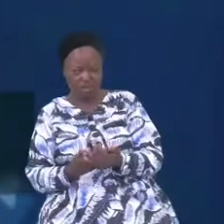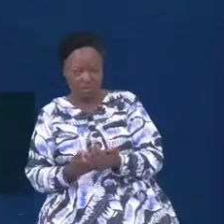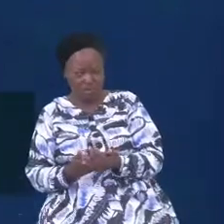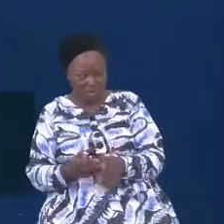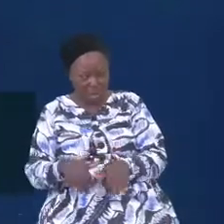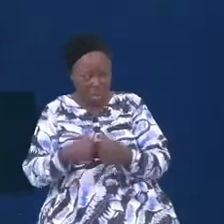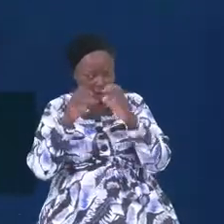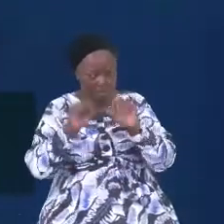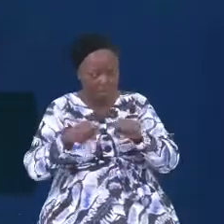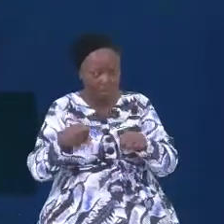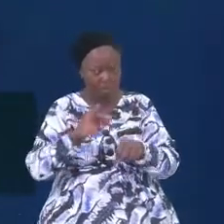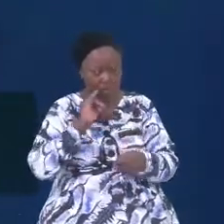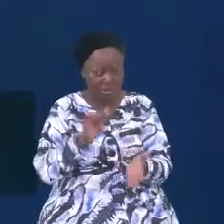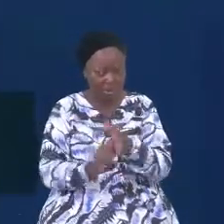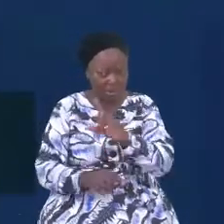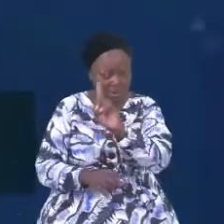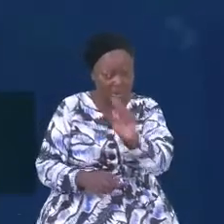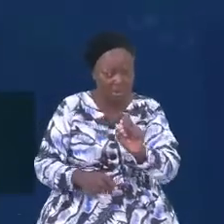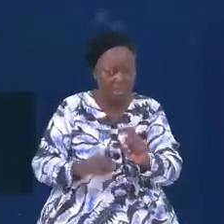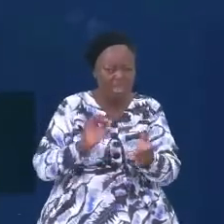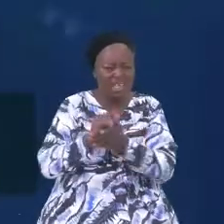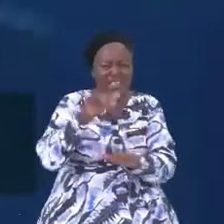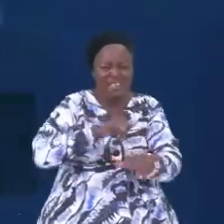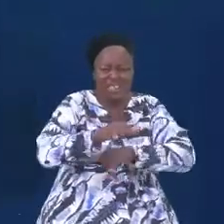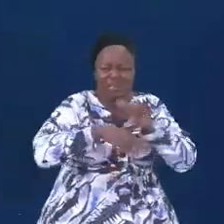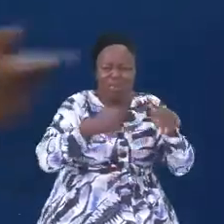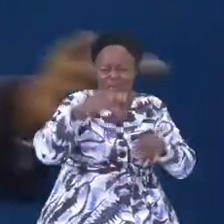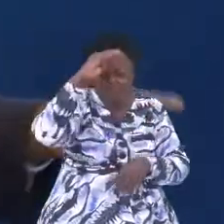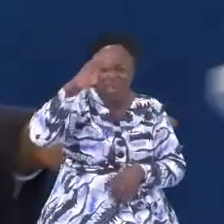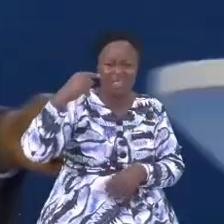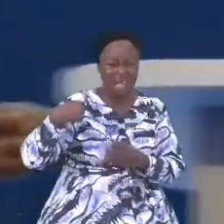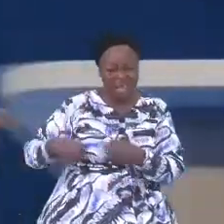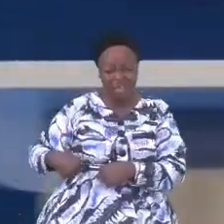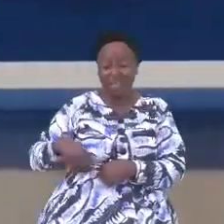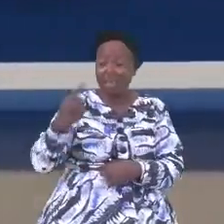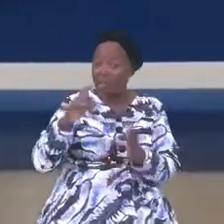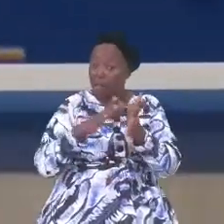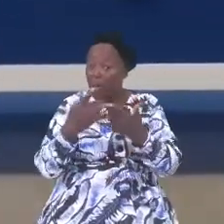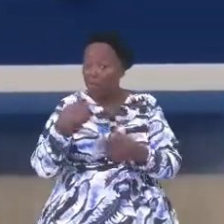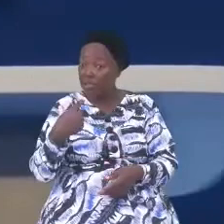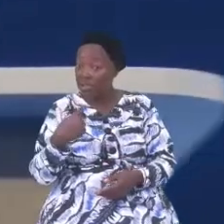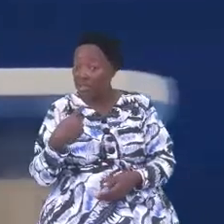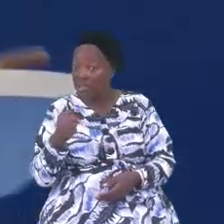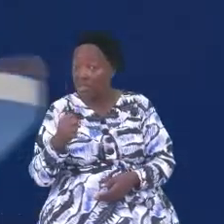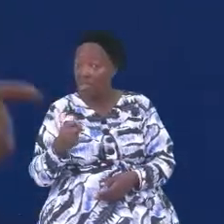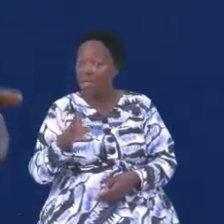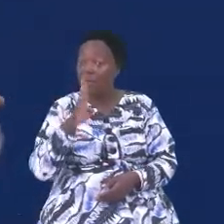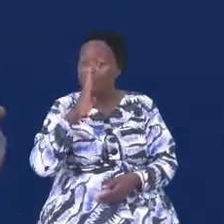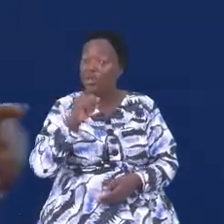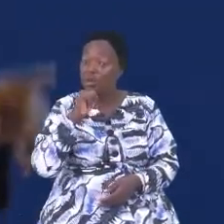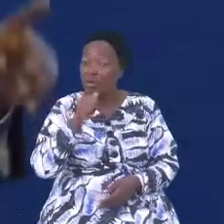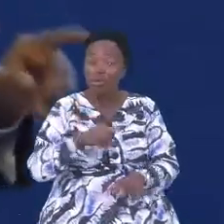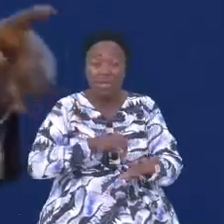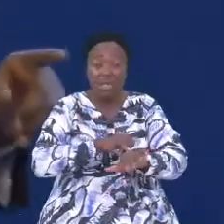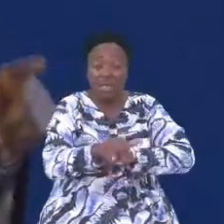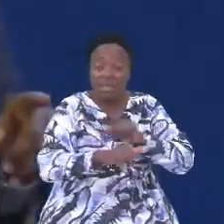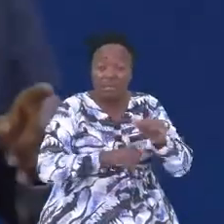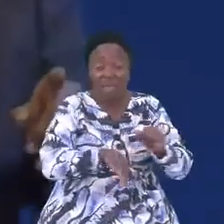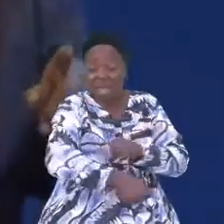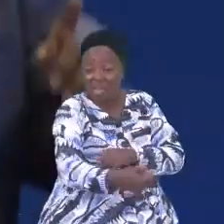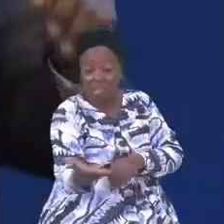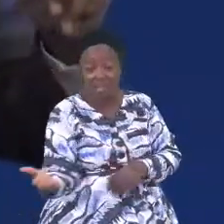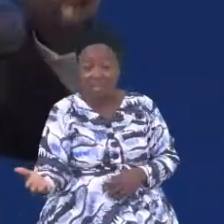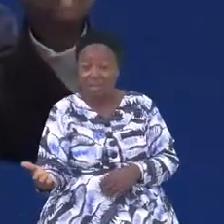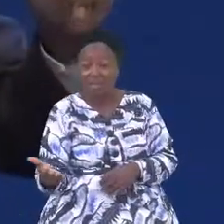the deception of the human heart. But the Bible says, be not deceived.